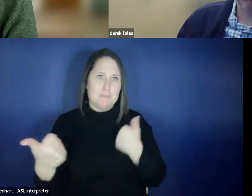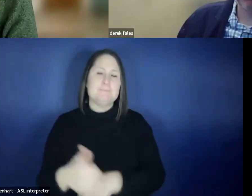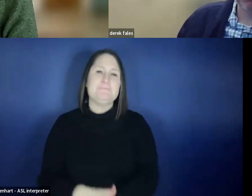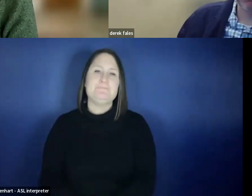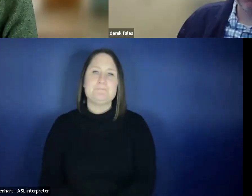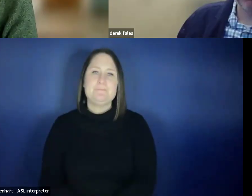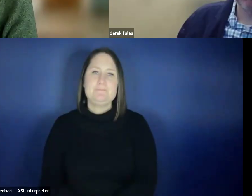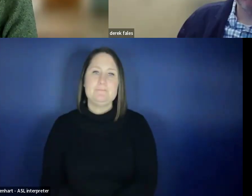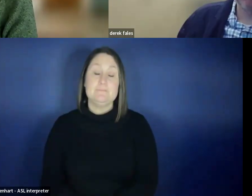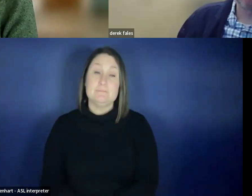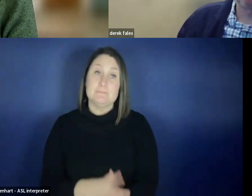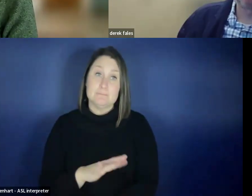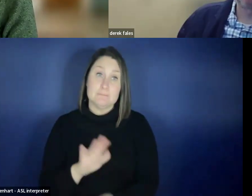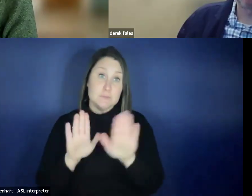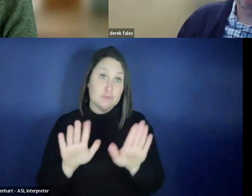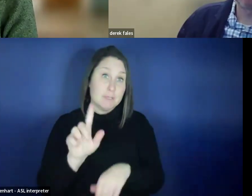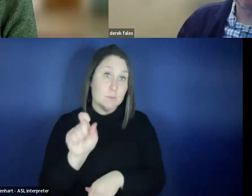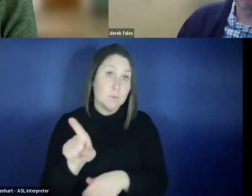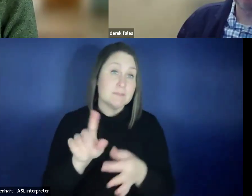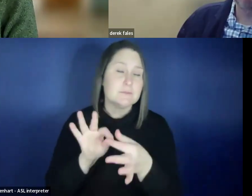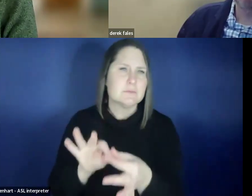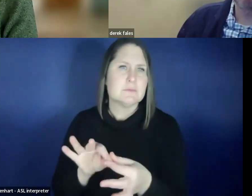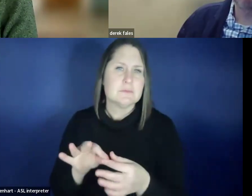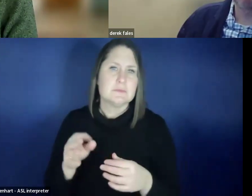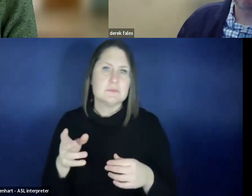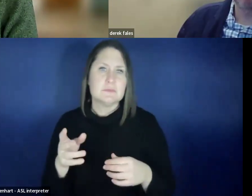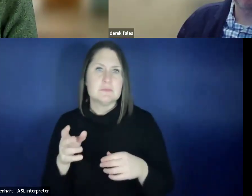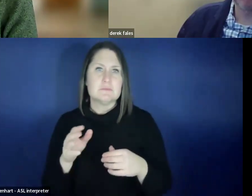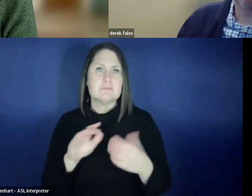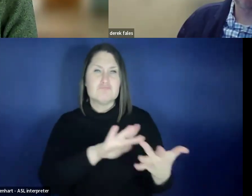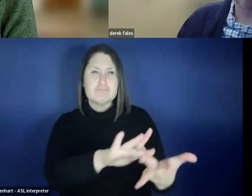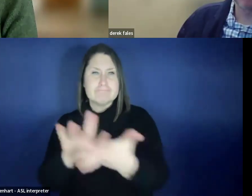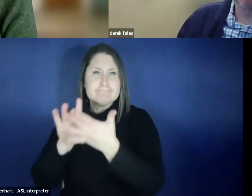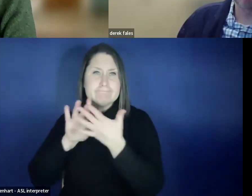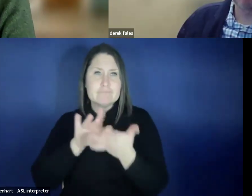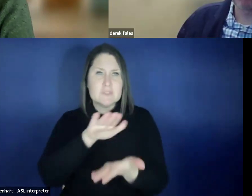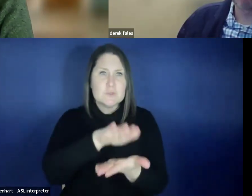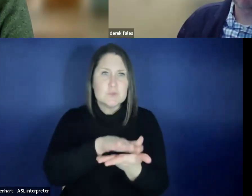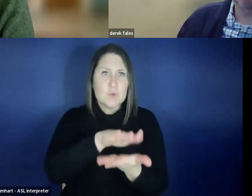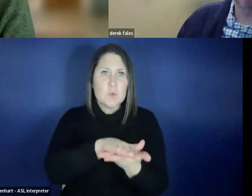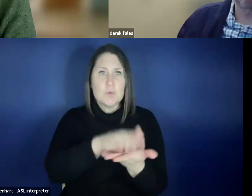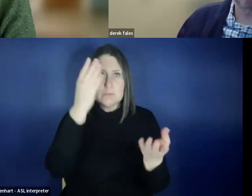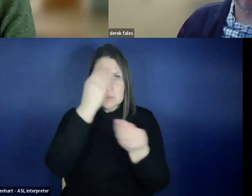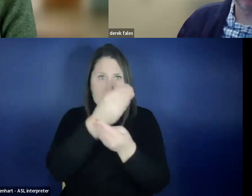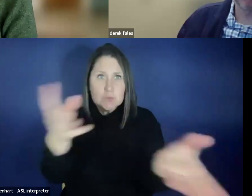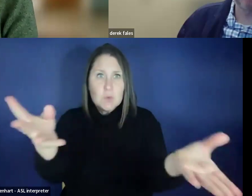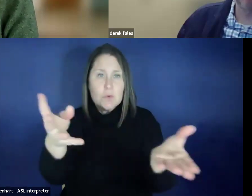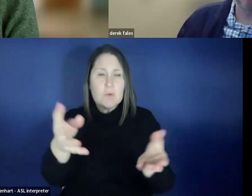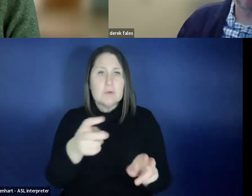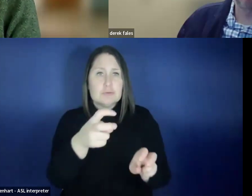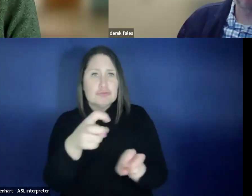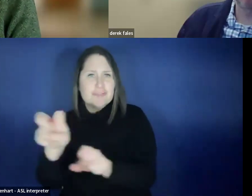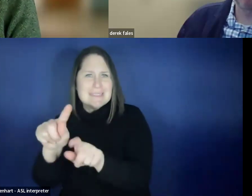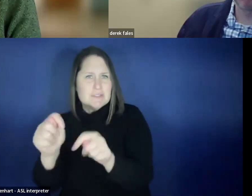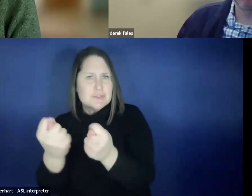And there's a great question about what has the outreach been to schools to notify some transition teams of this new